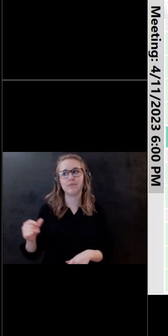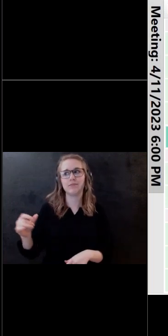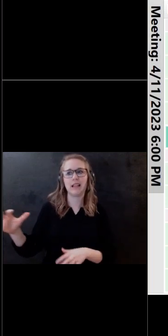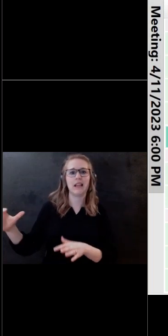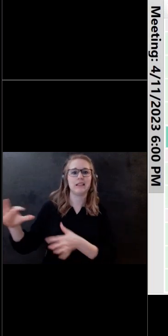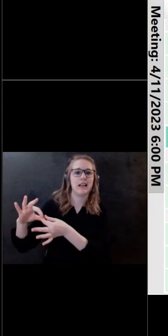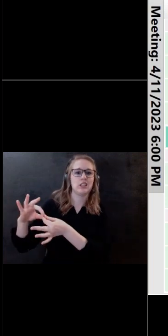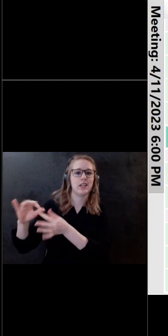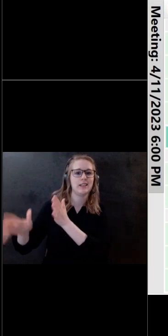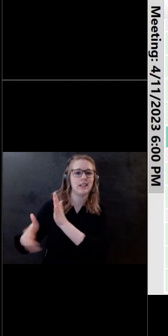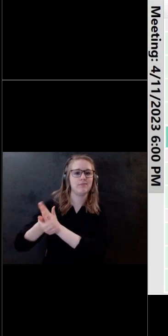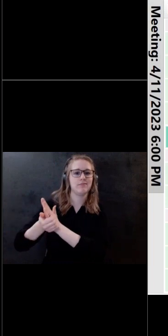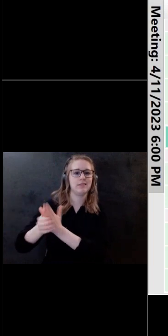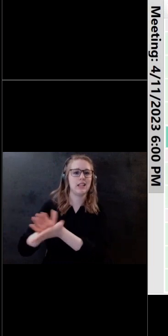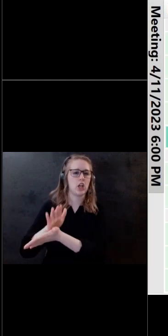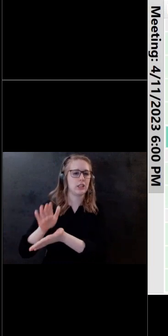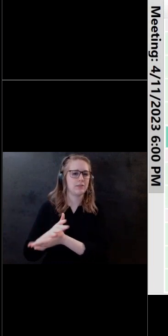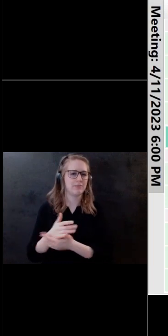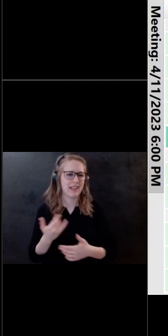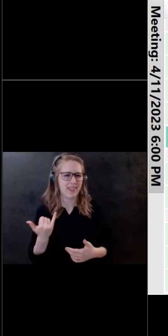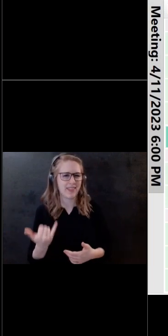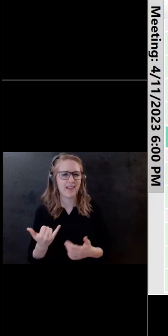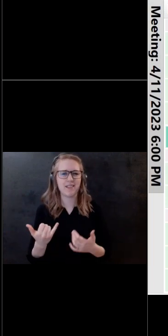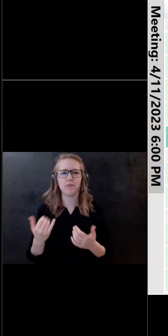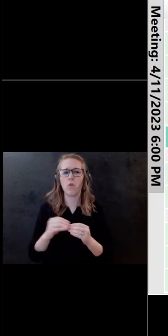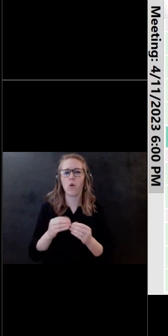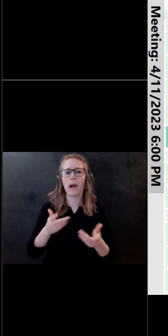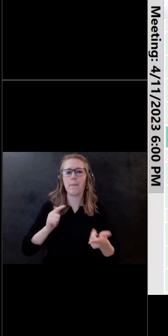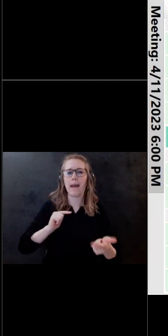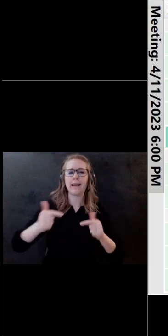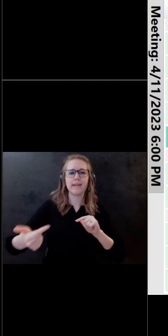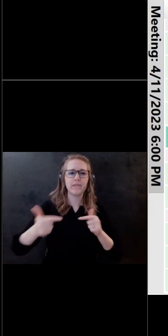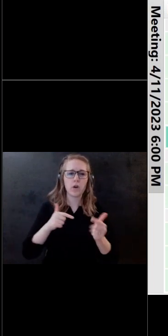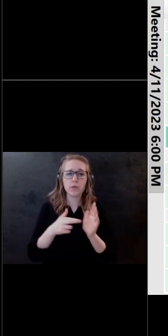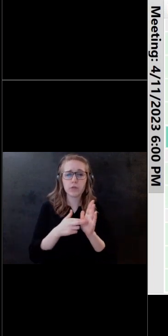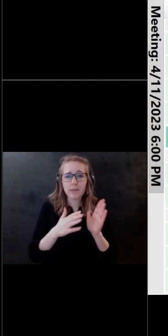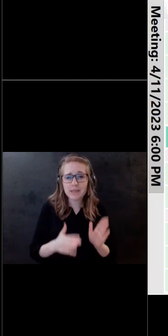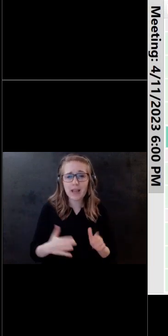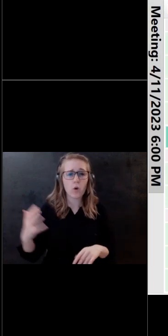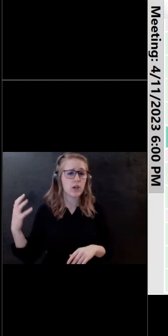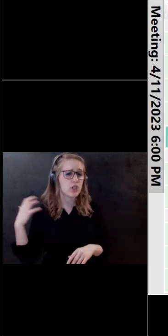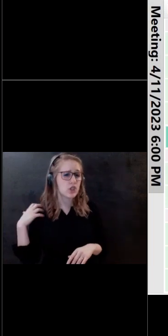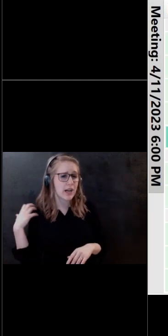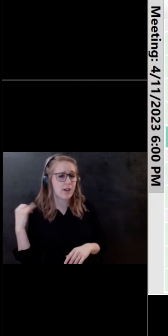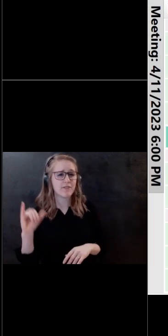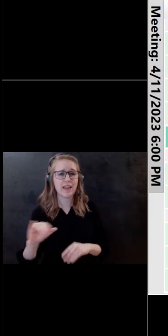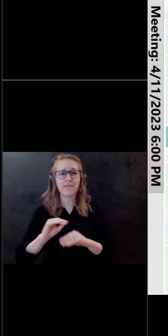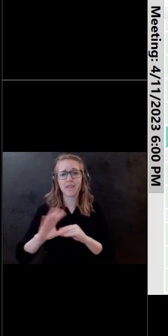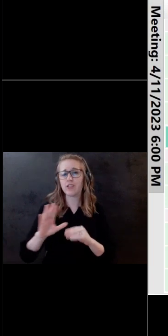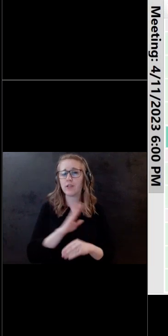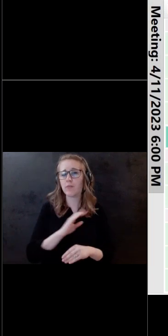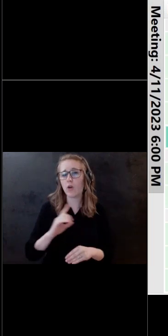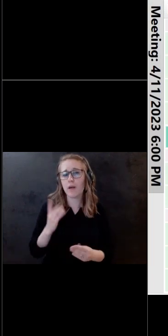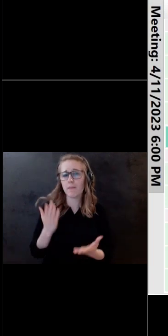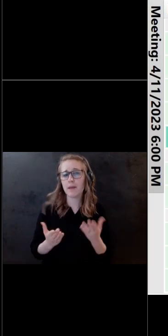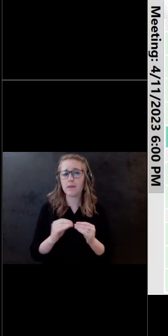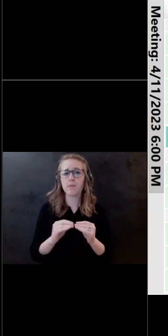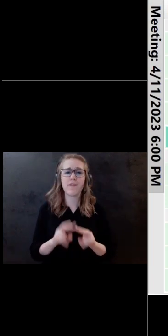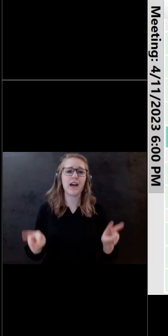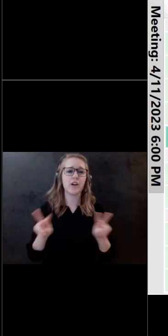as a document. There's that back and forth that we can have with a representative or the chair of that advisory board that I think would be more valuable, so we